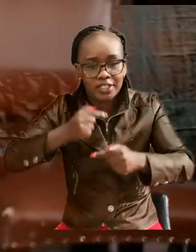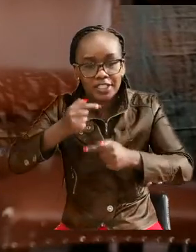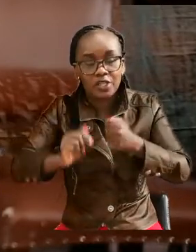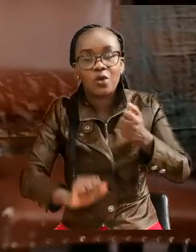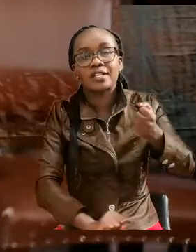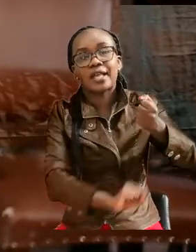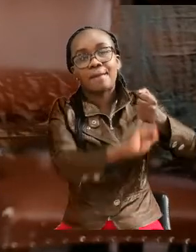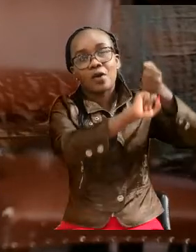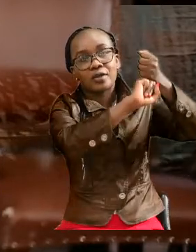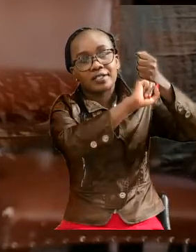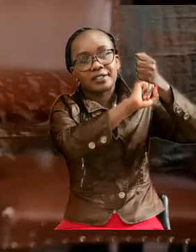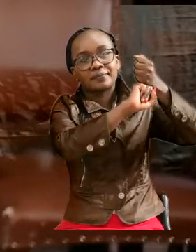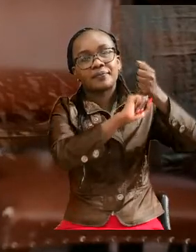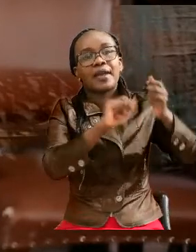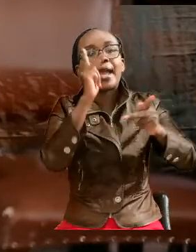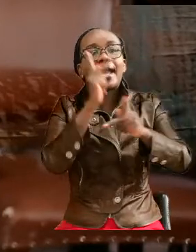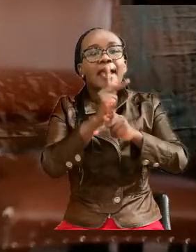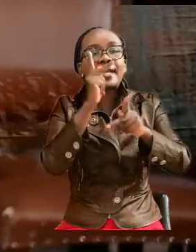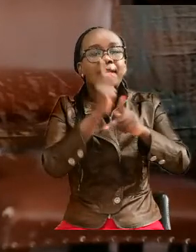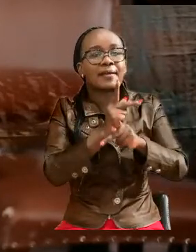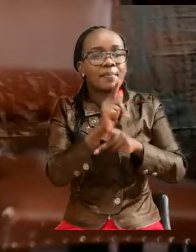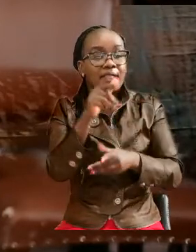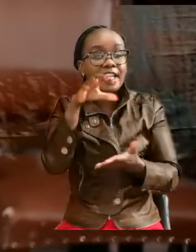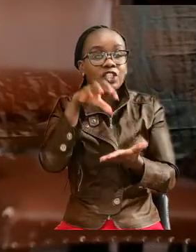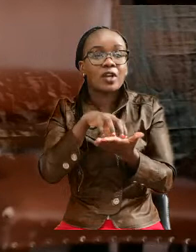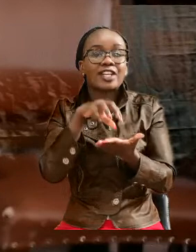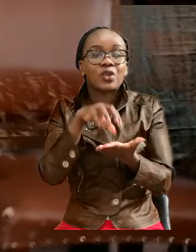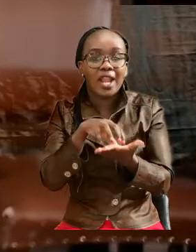support, keep in certain condition.